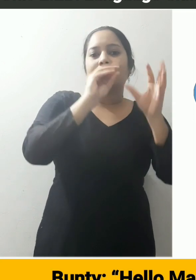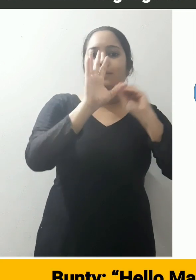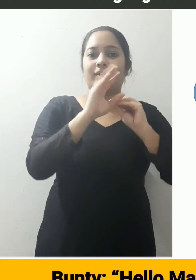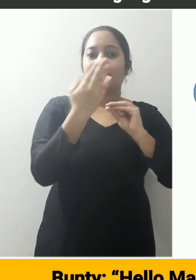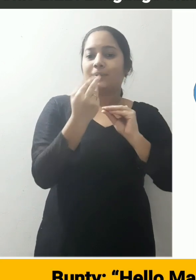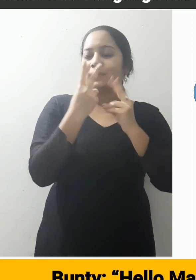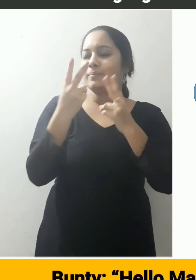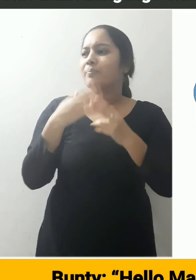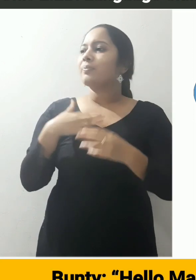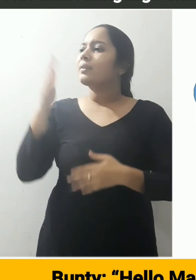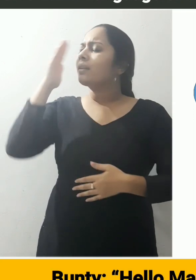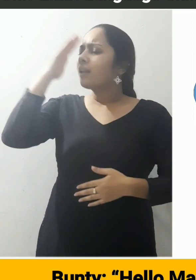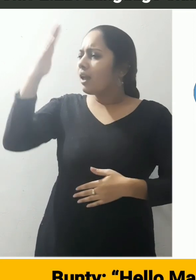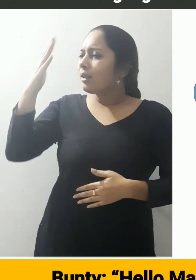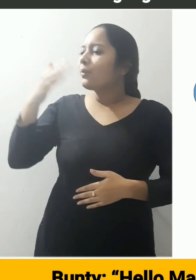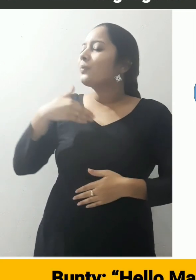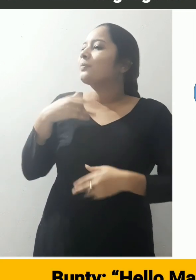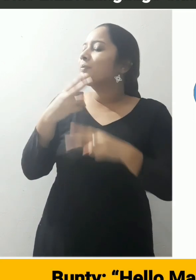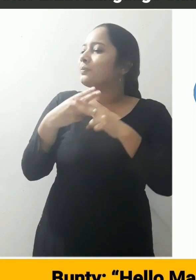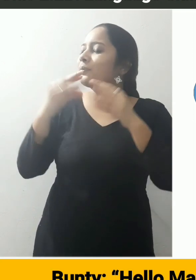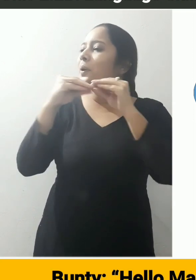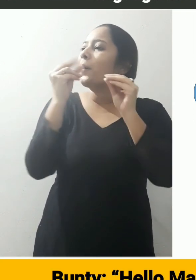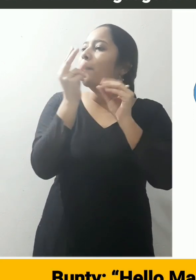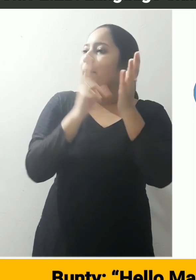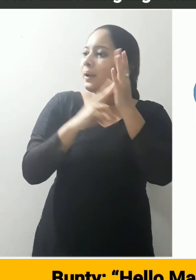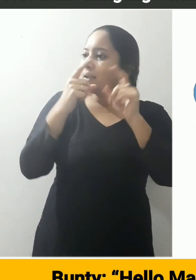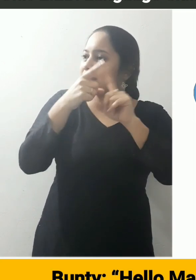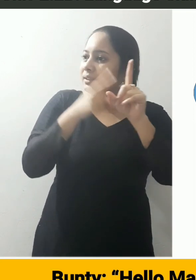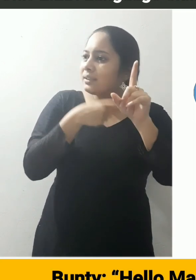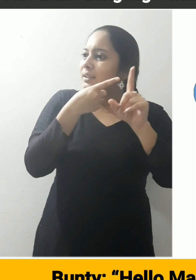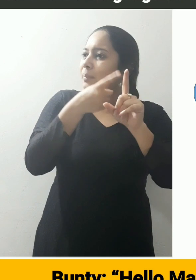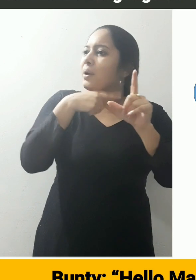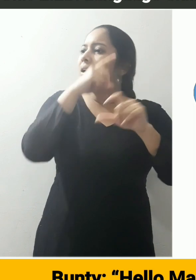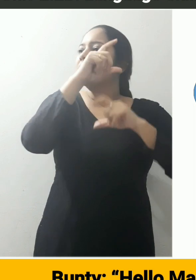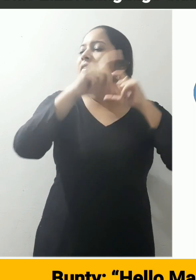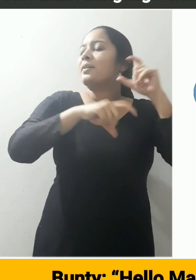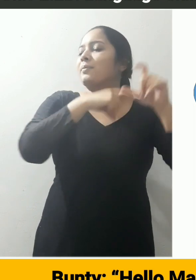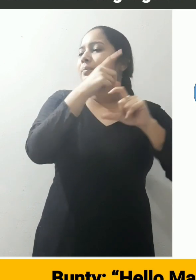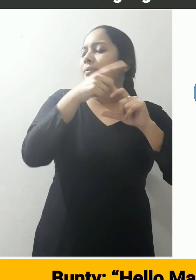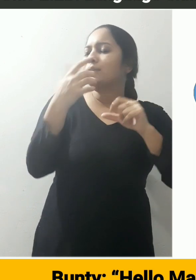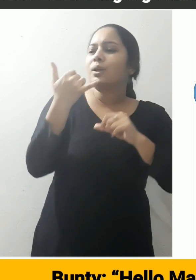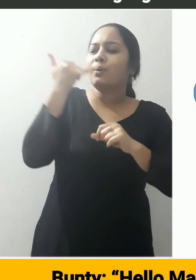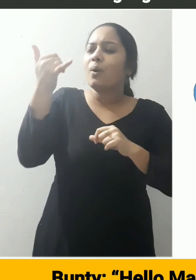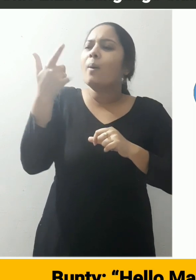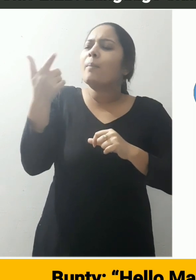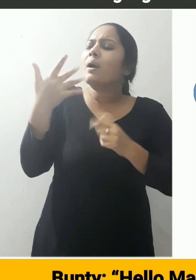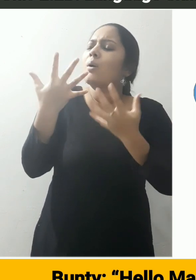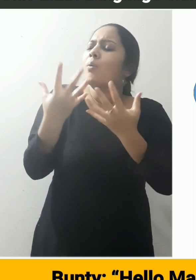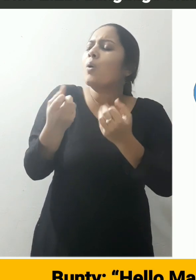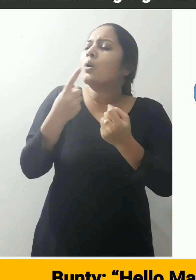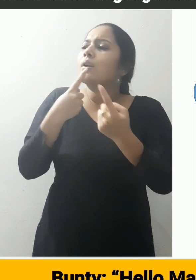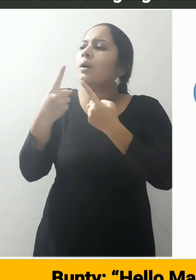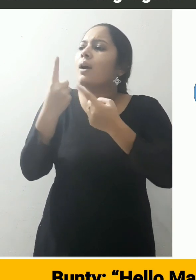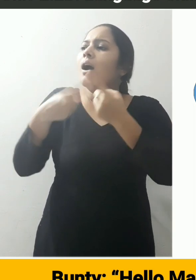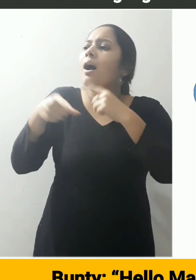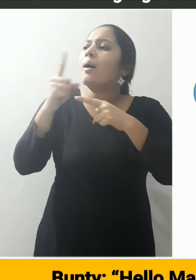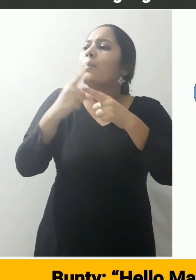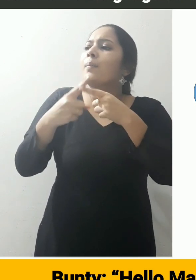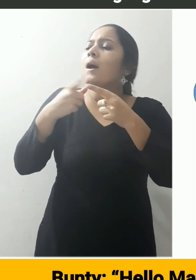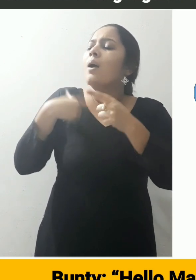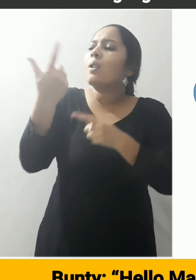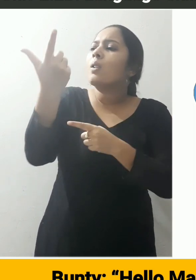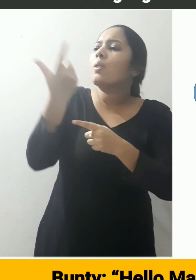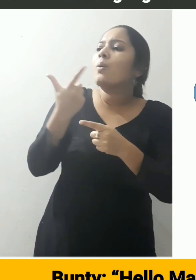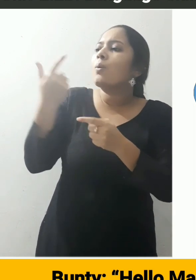Bunty: hello madam, this is Bunty from Sourcing Solutions. I just want to talk to you about your